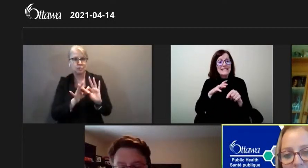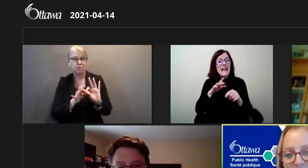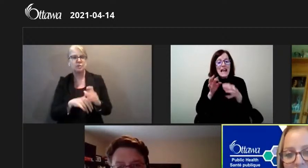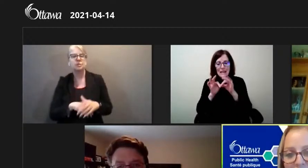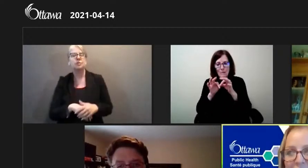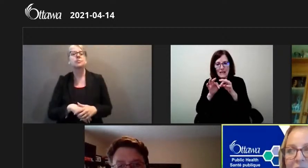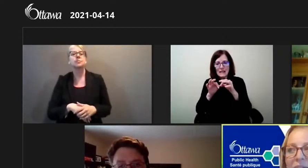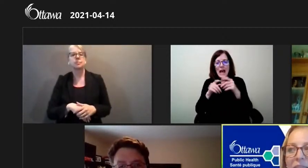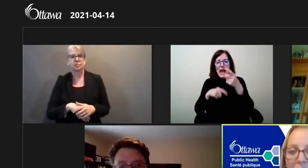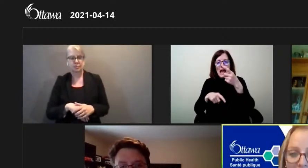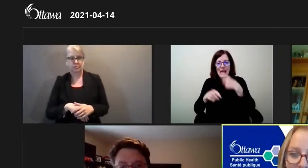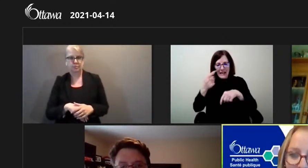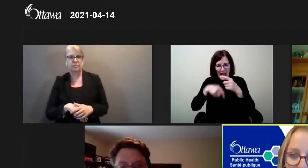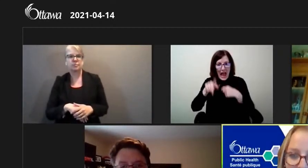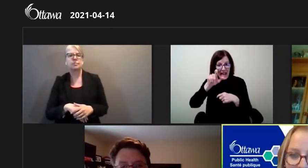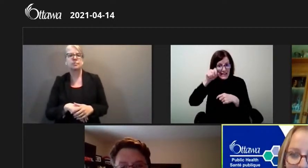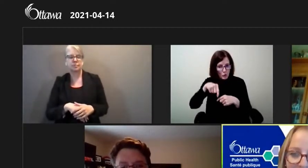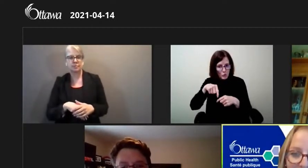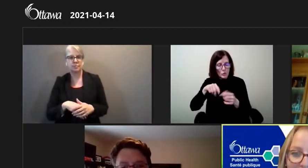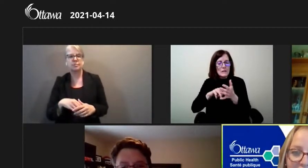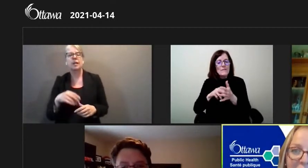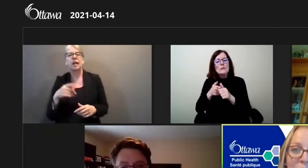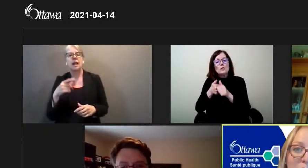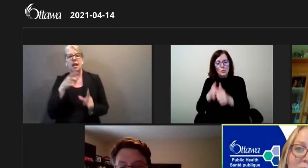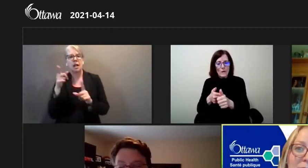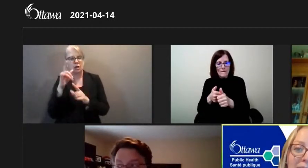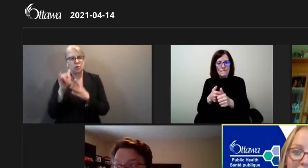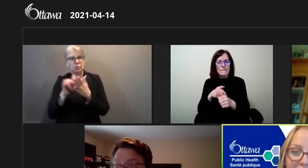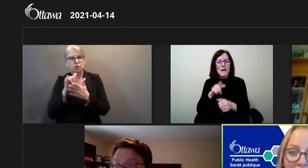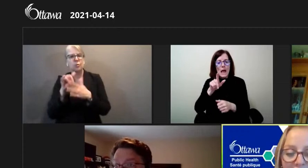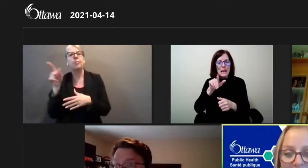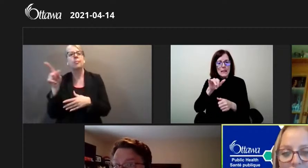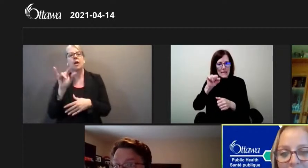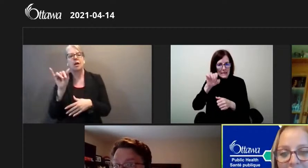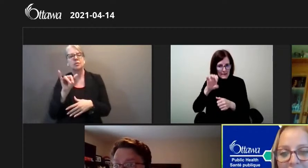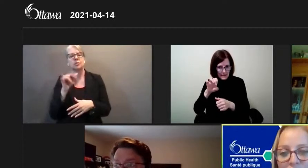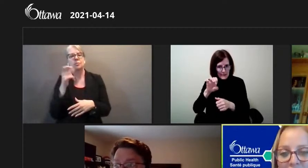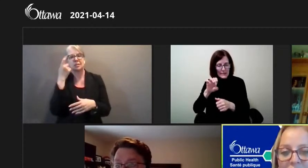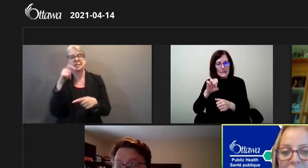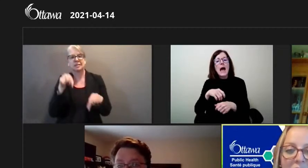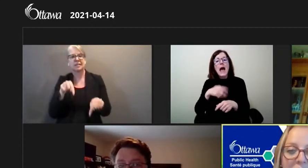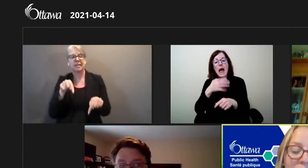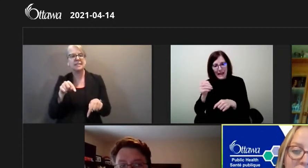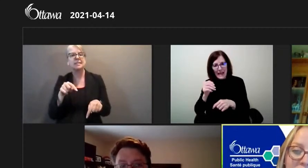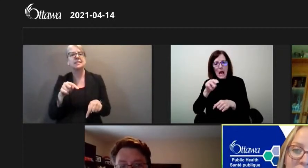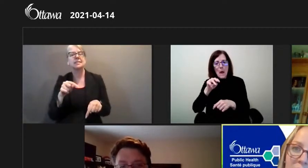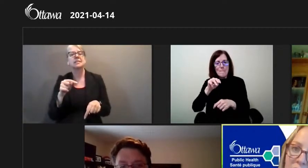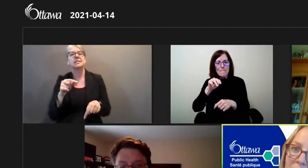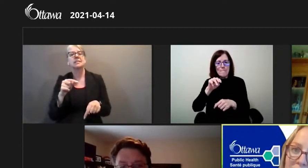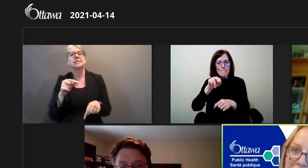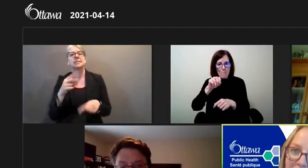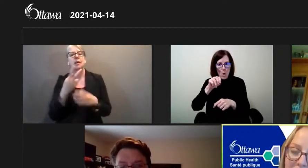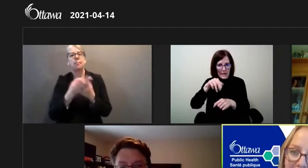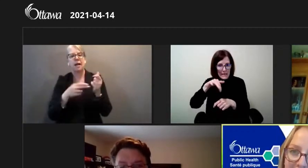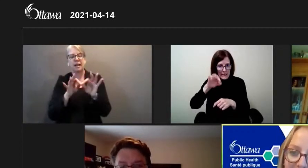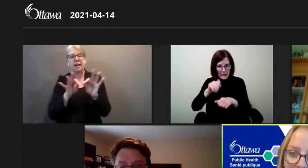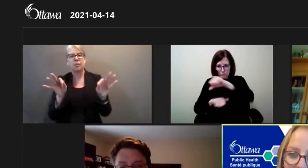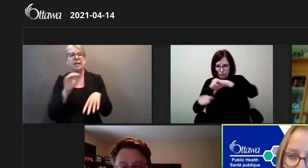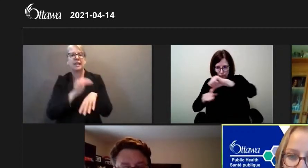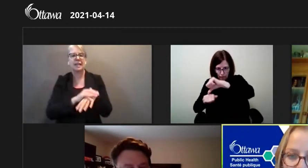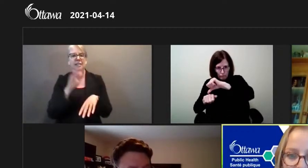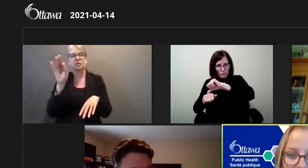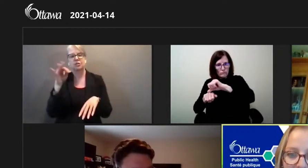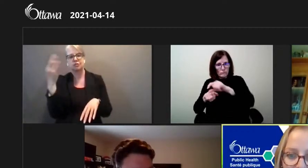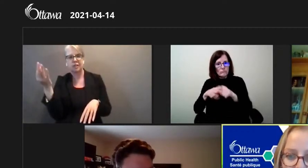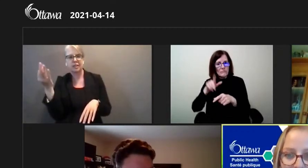ASQ interpreters, it's on YouTube. It will be bilingual, each slide presented in English first, followed by the same slide in